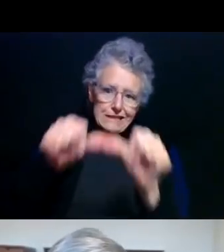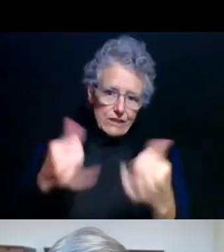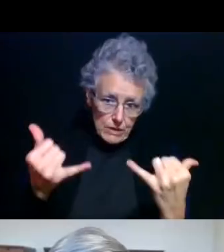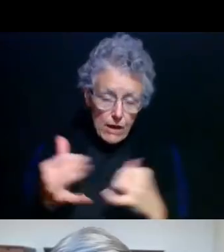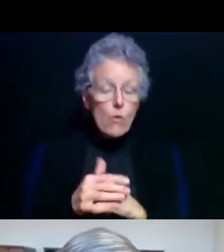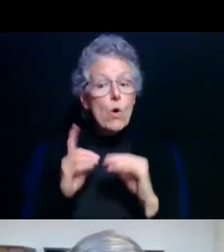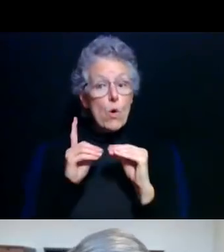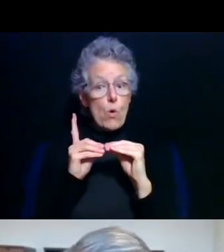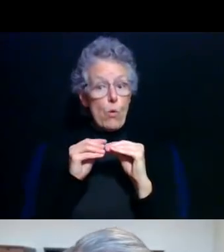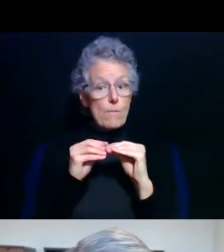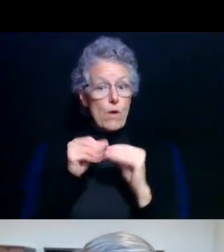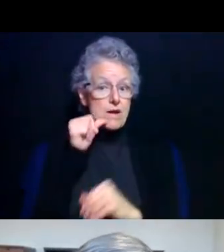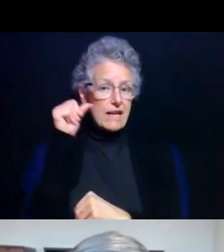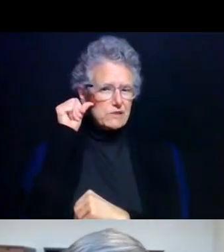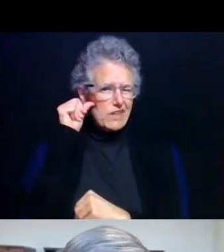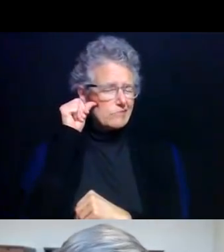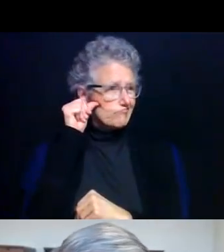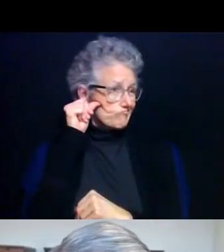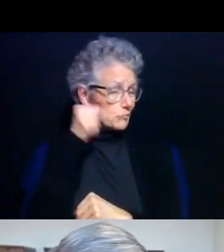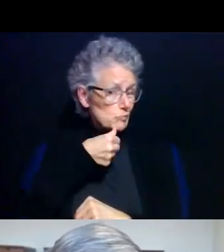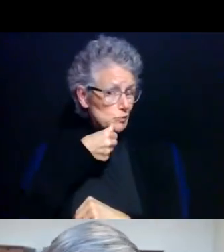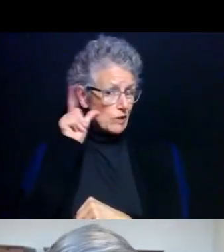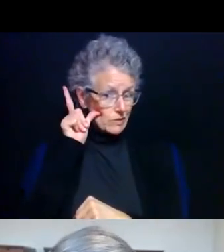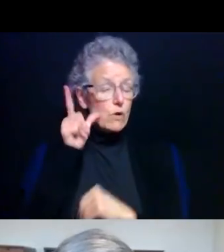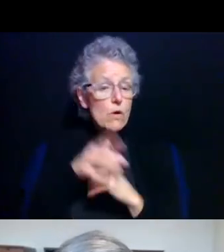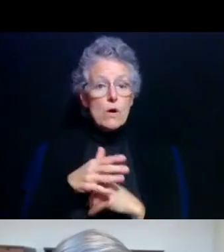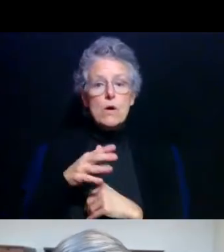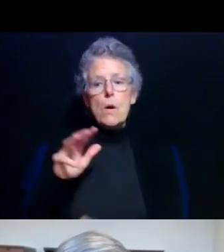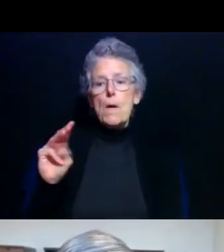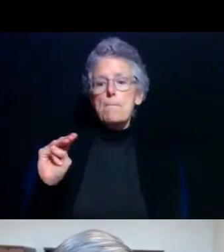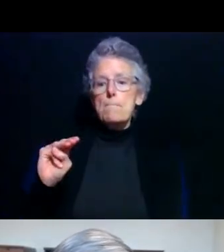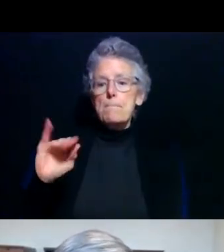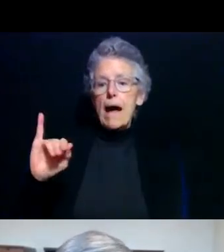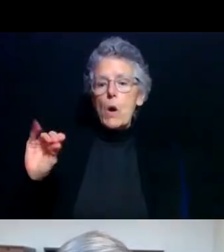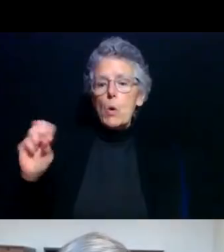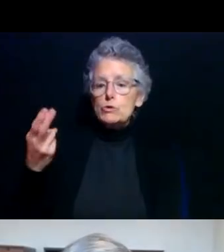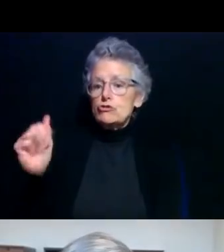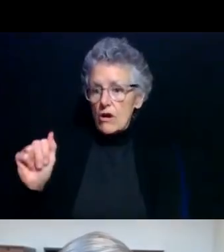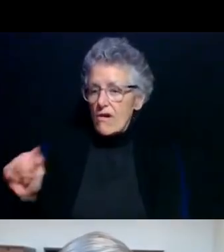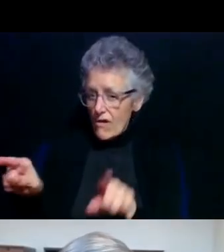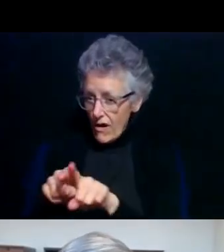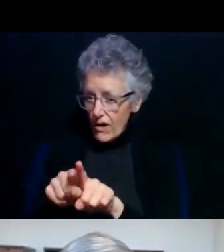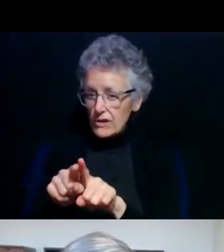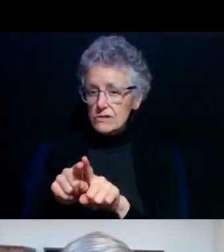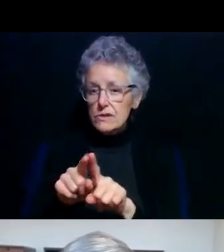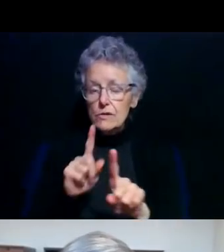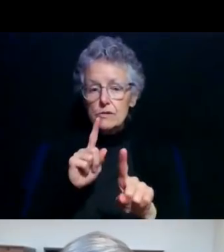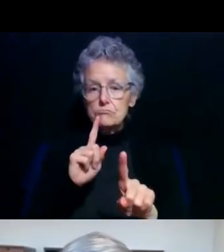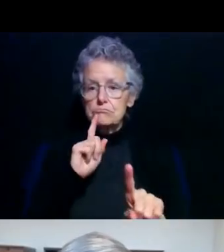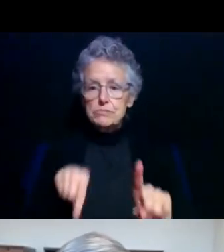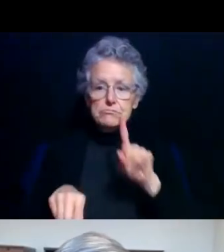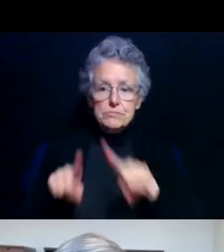other, yesterday or maybe 2 days ago, MIOSHA also issued a number